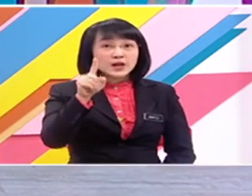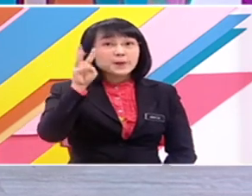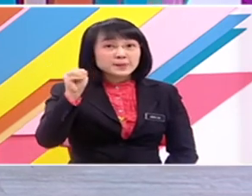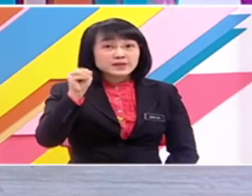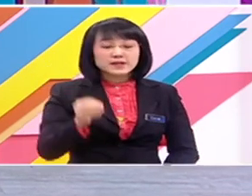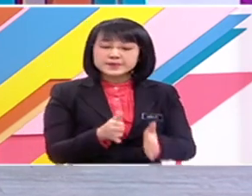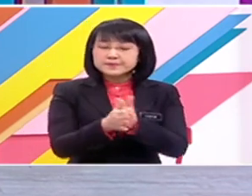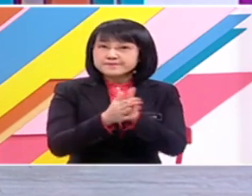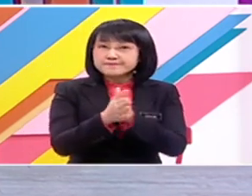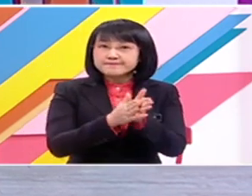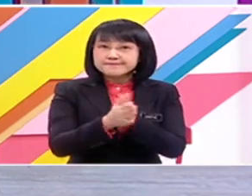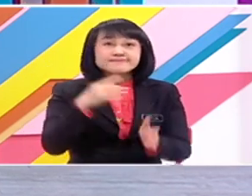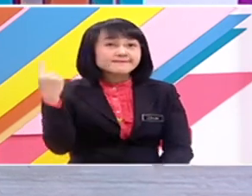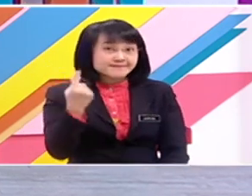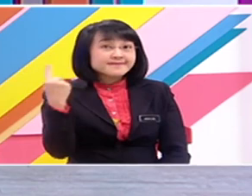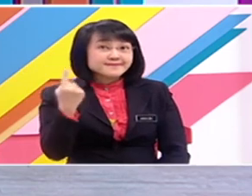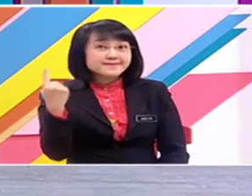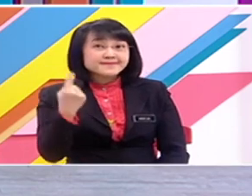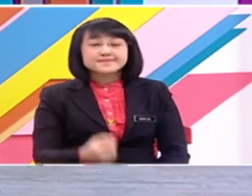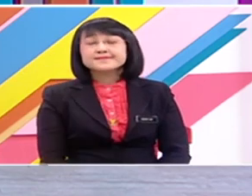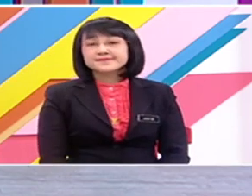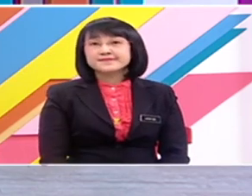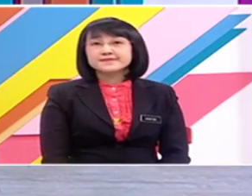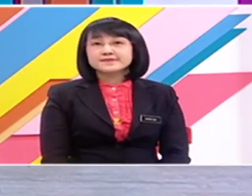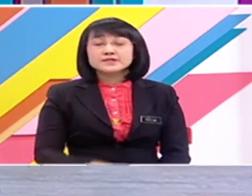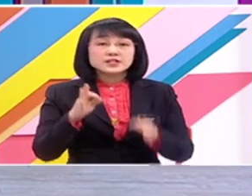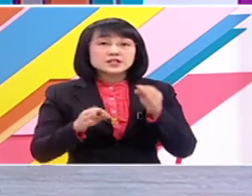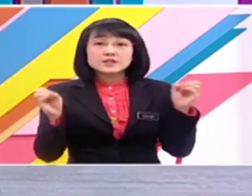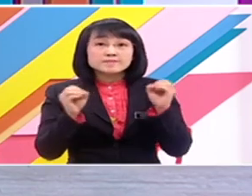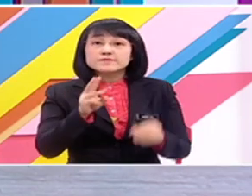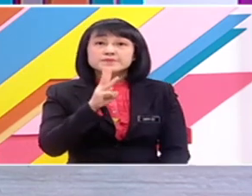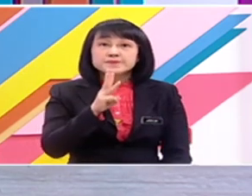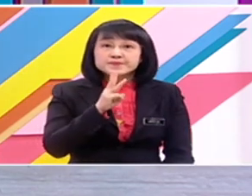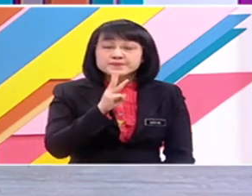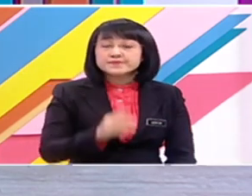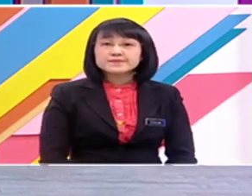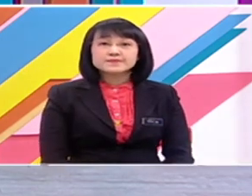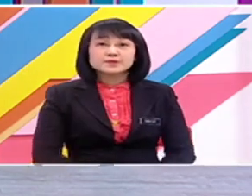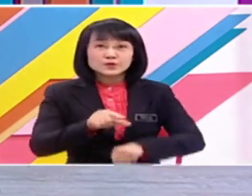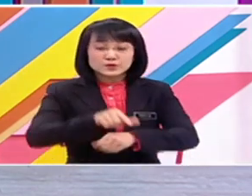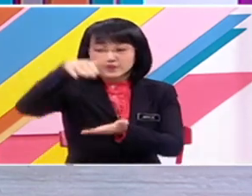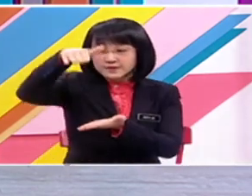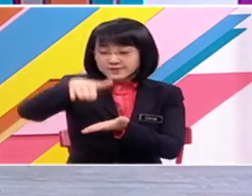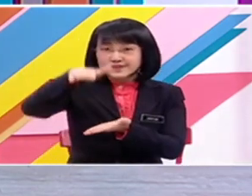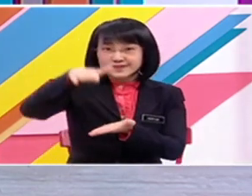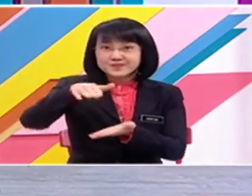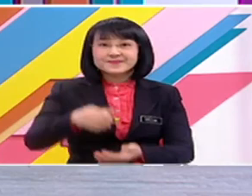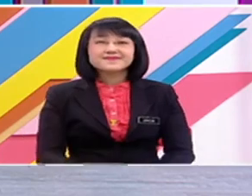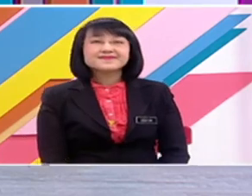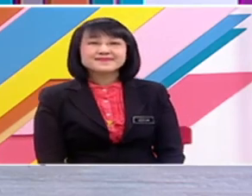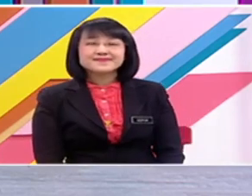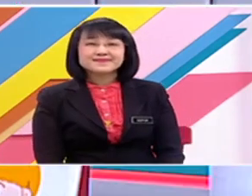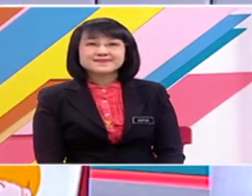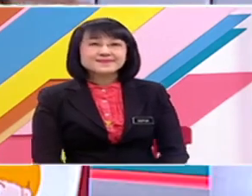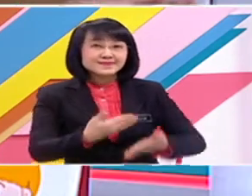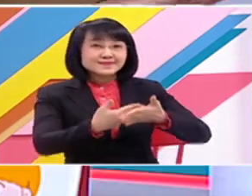Wash your hands frequently, right, teacher? Yes. And if you don't have a water source nearby, use your hand sanitizer. All right, teacher.